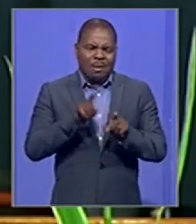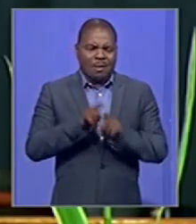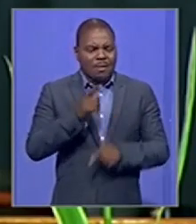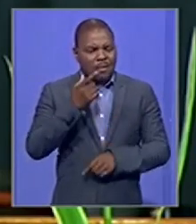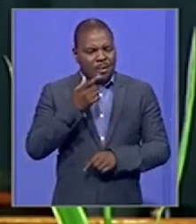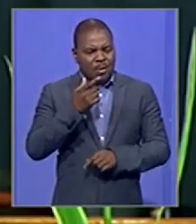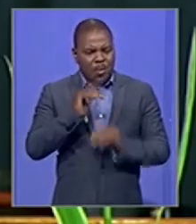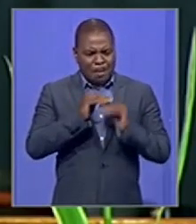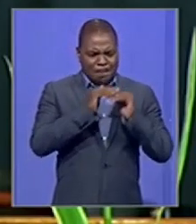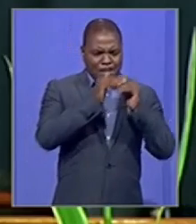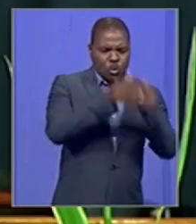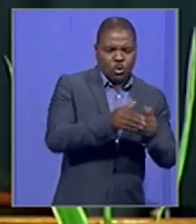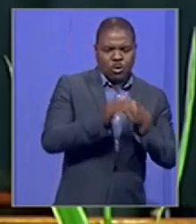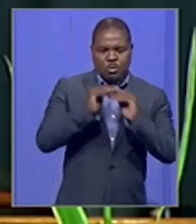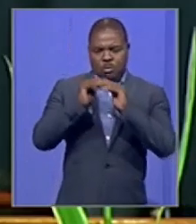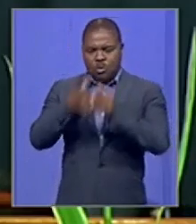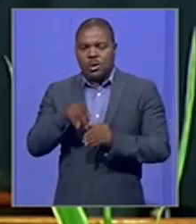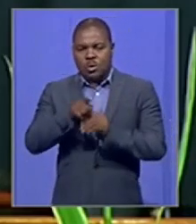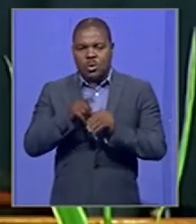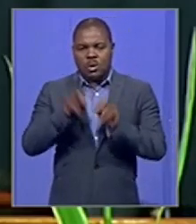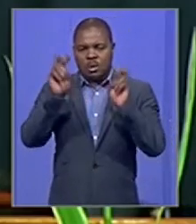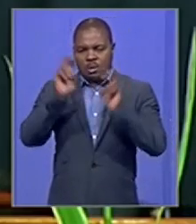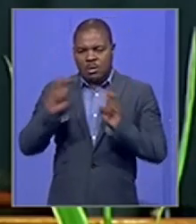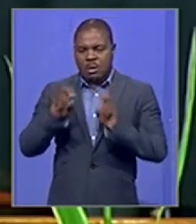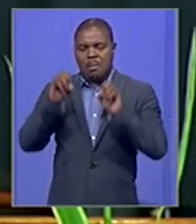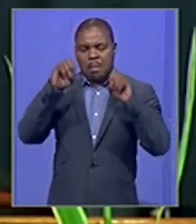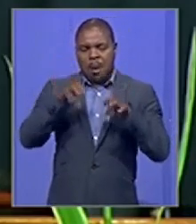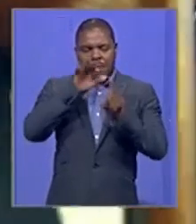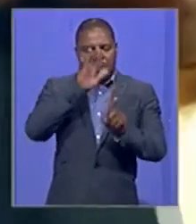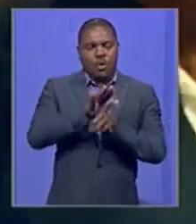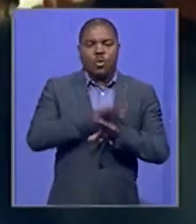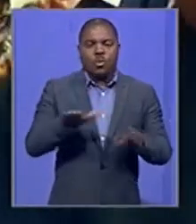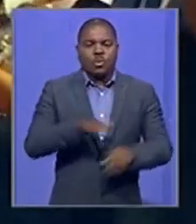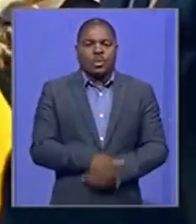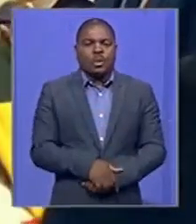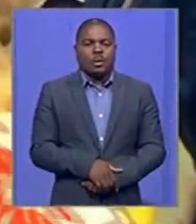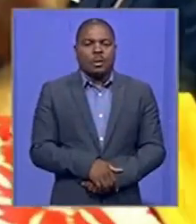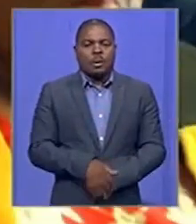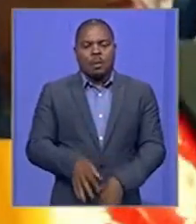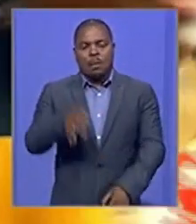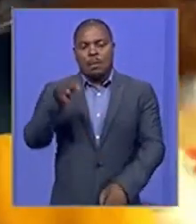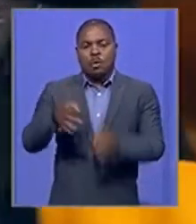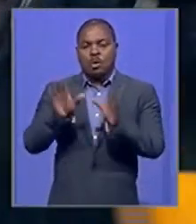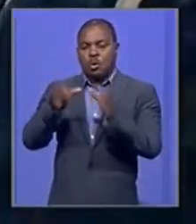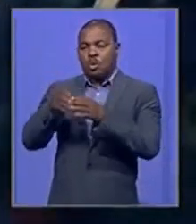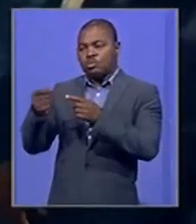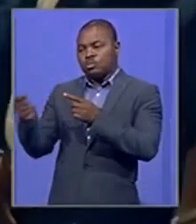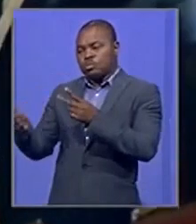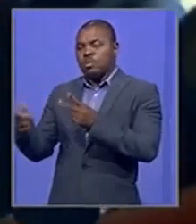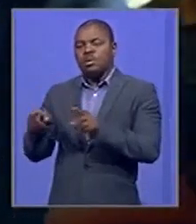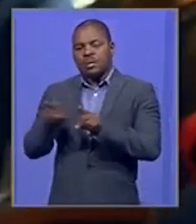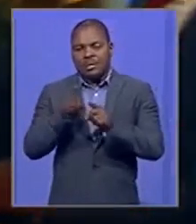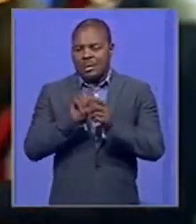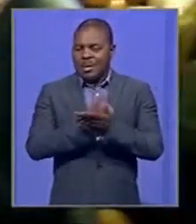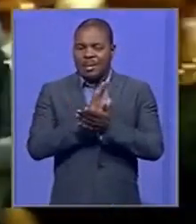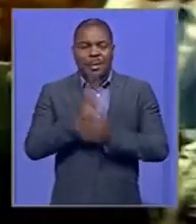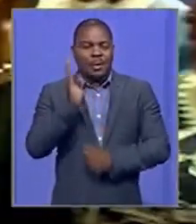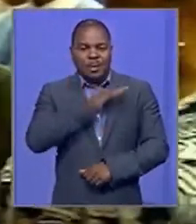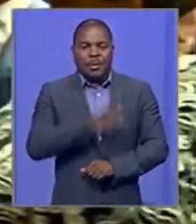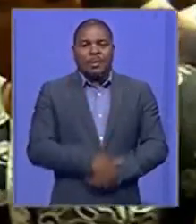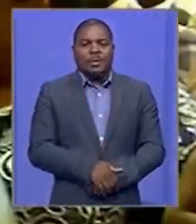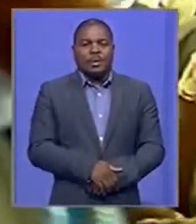insulated from the electric power supply interruptions. Mekgatlho ya sepolotiki le fa go le jalo ga ya itumela. The